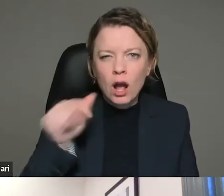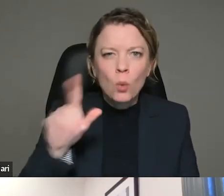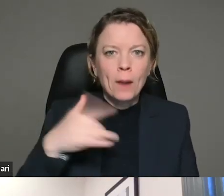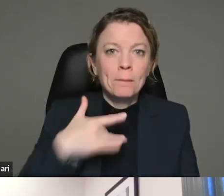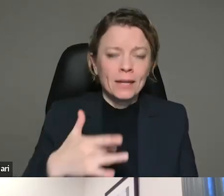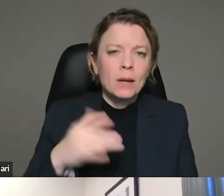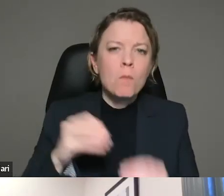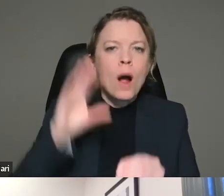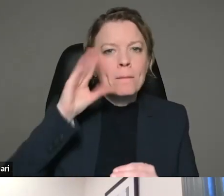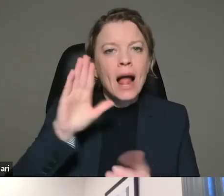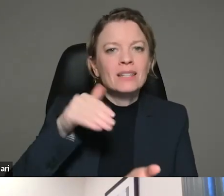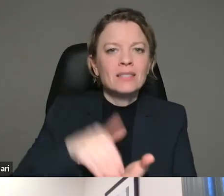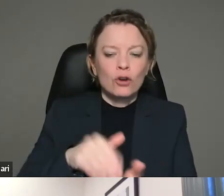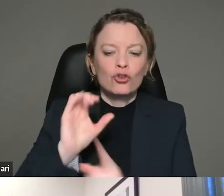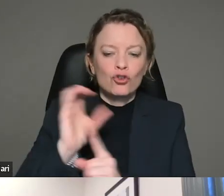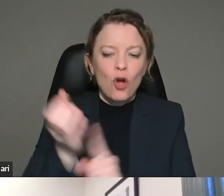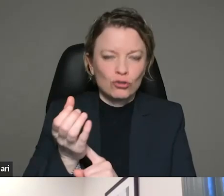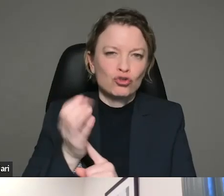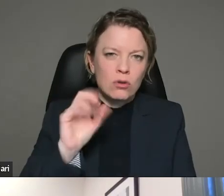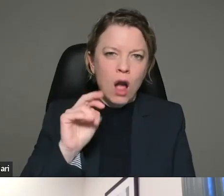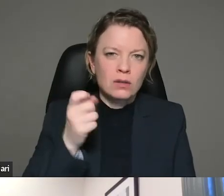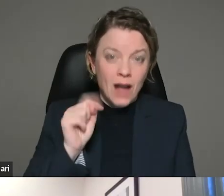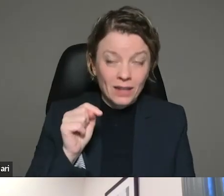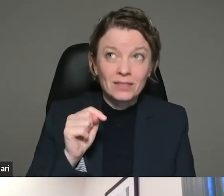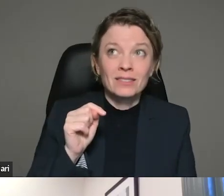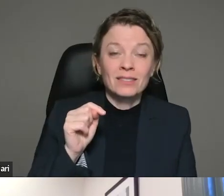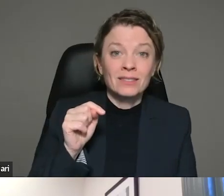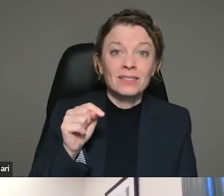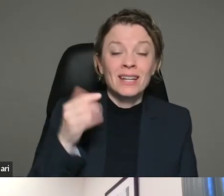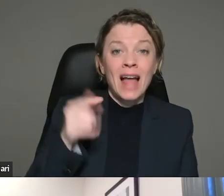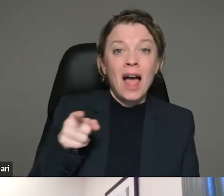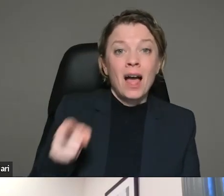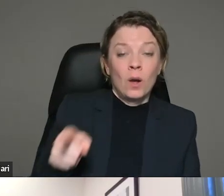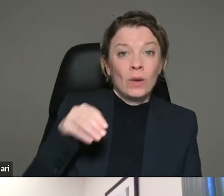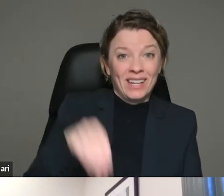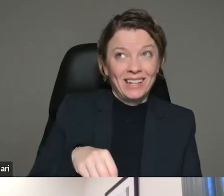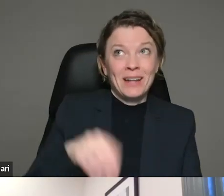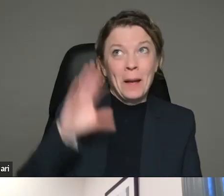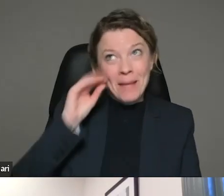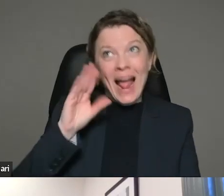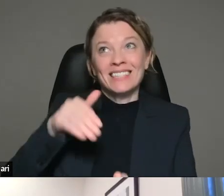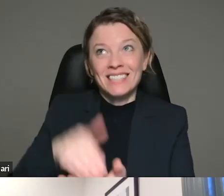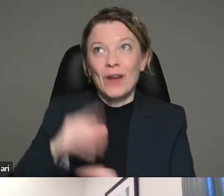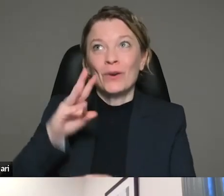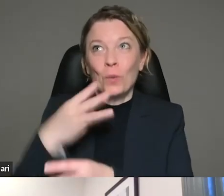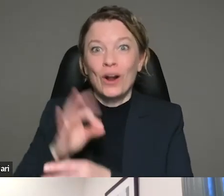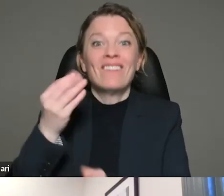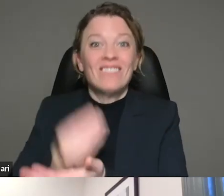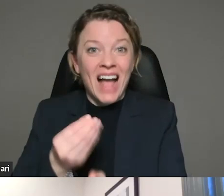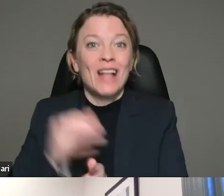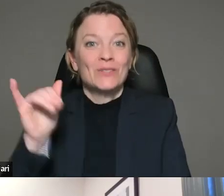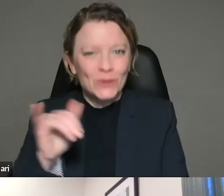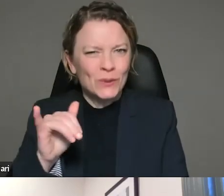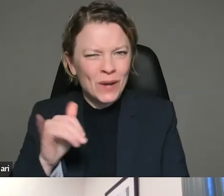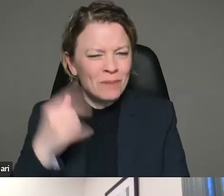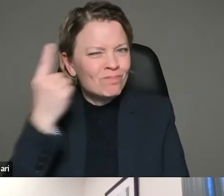male-centered cultural context in this male-centered world of finance, how you navigated